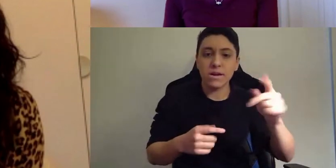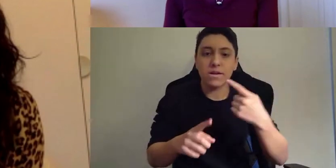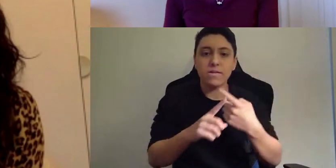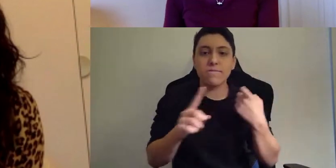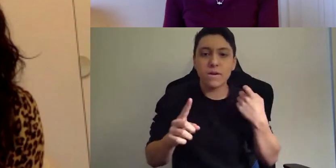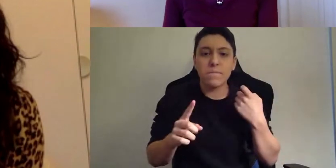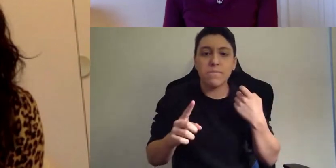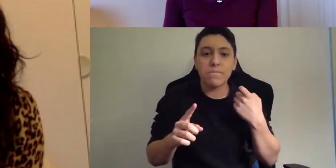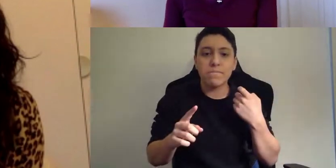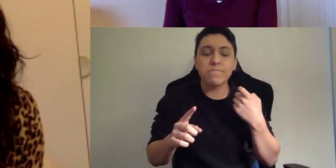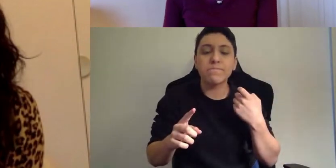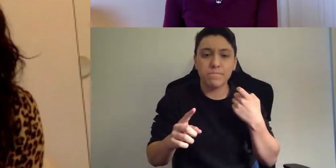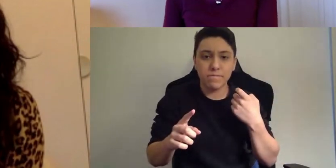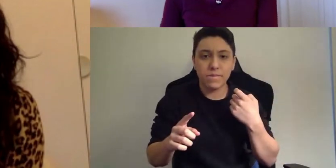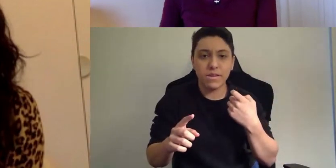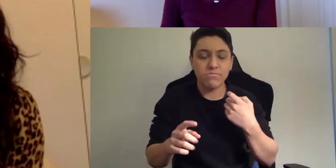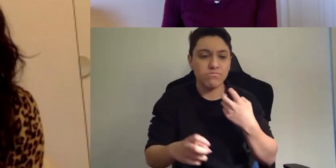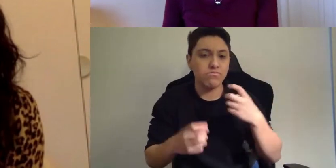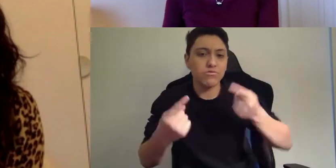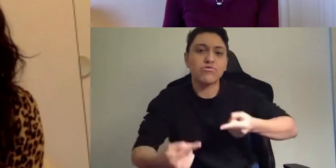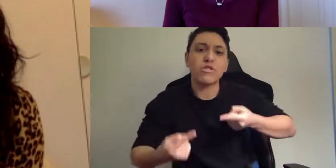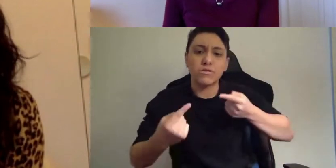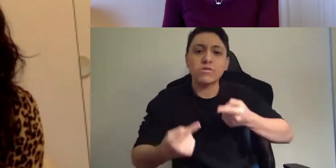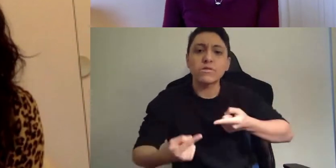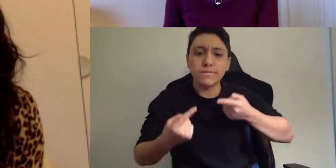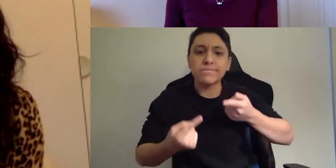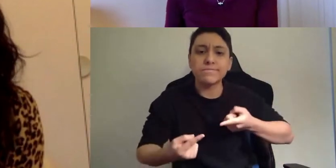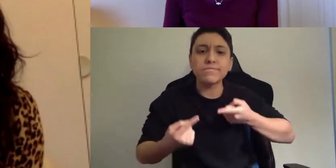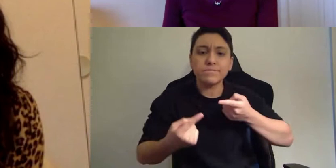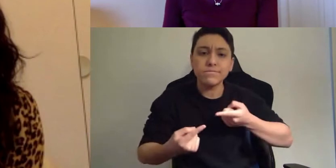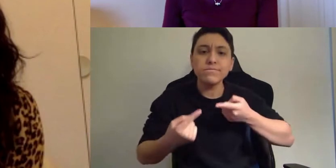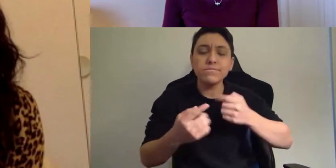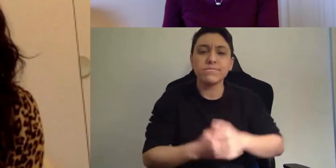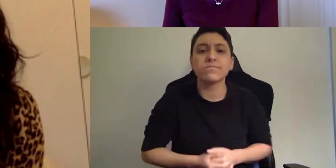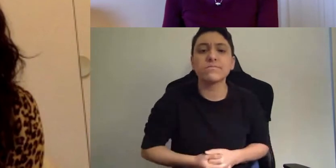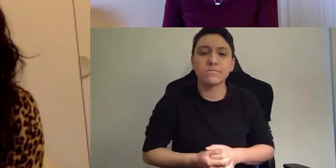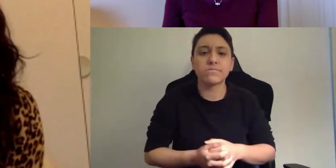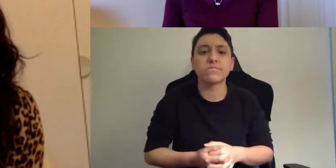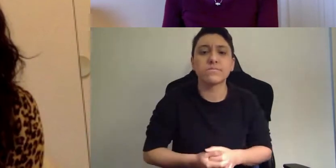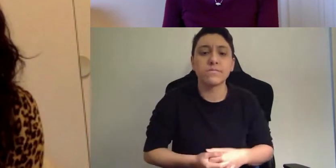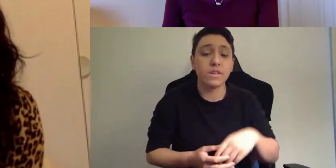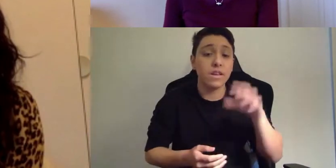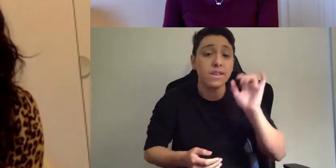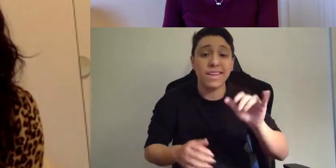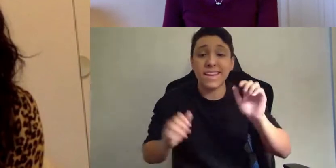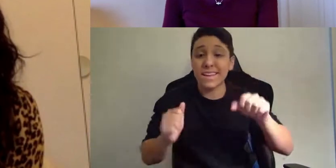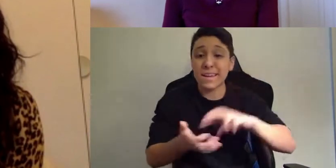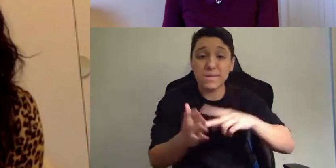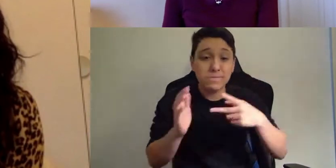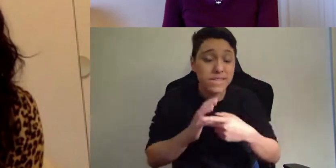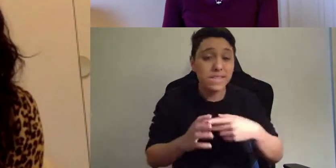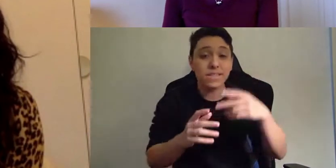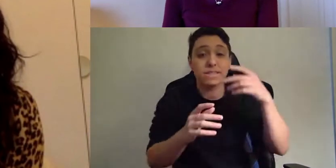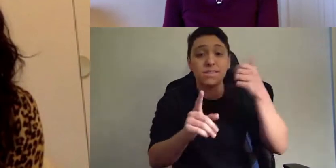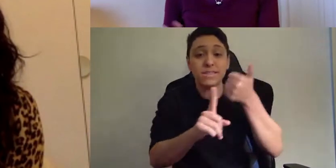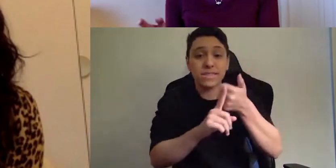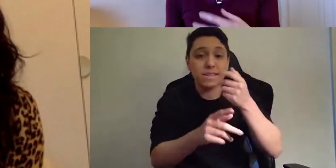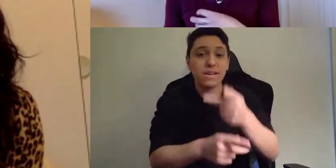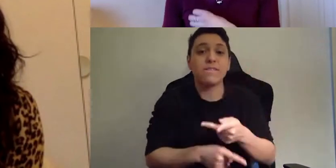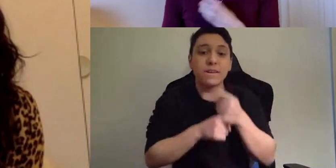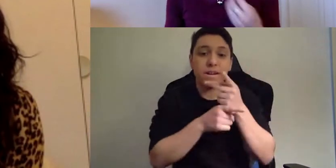hardships, things that may go wrong, things that are difficult and challenging. And so that could mean that self-care